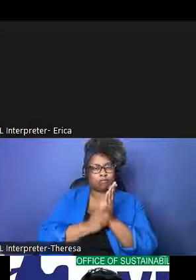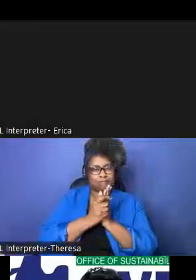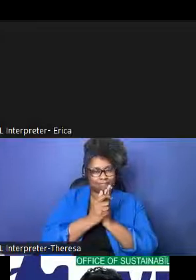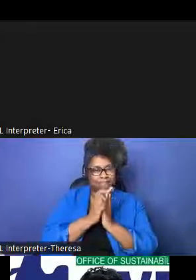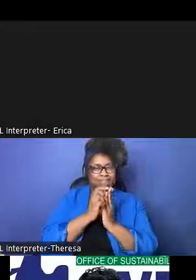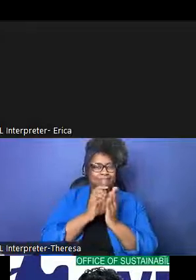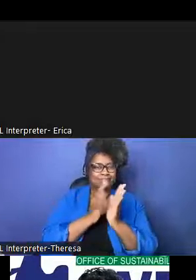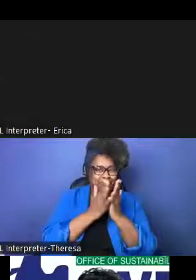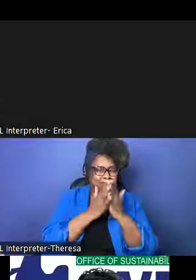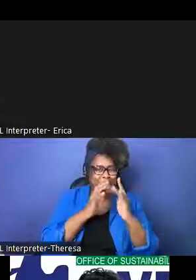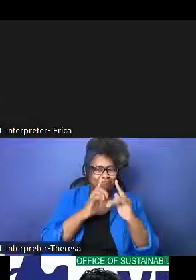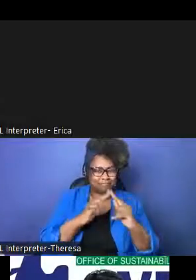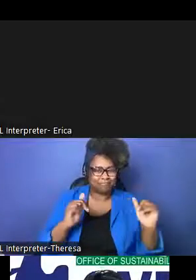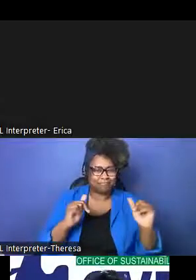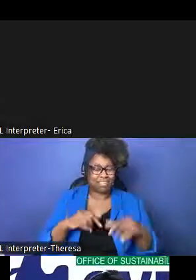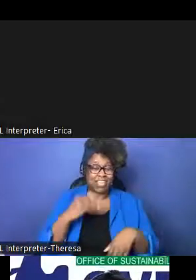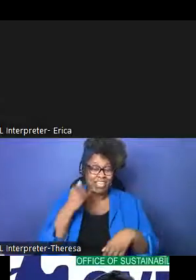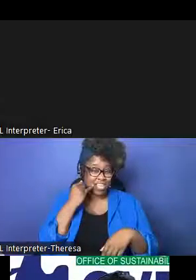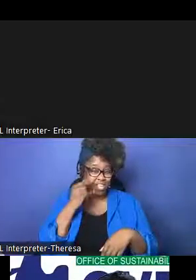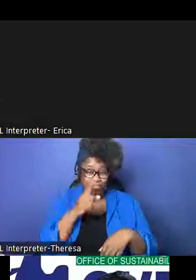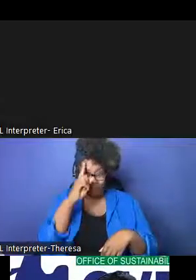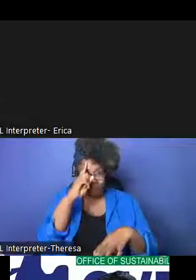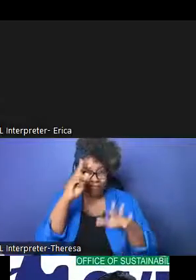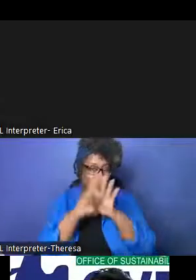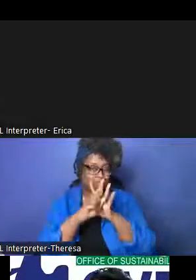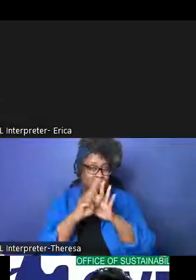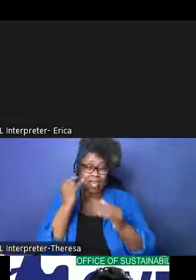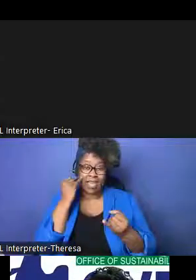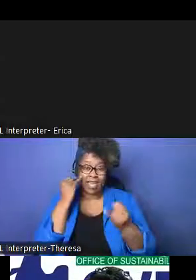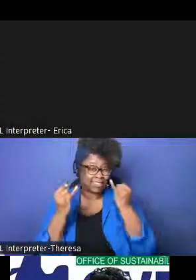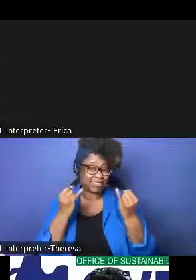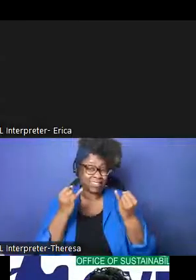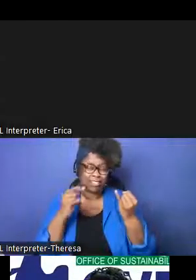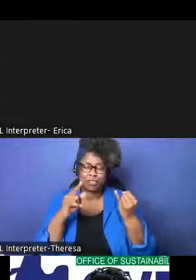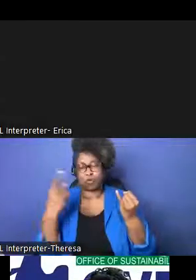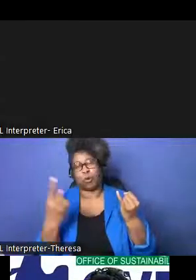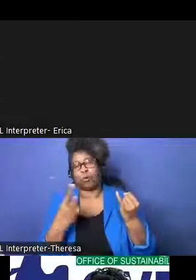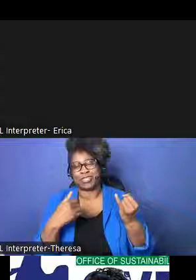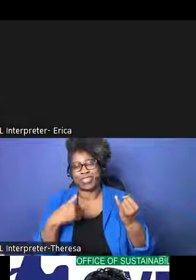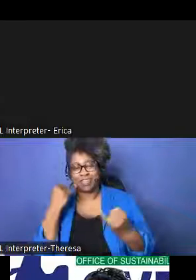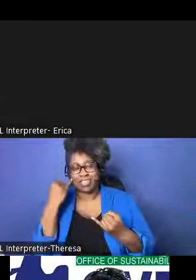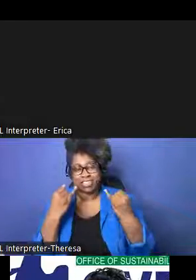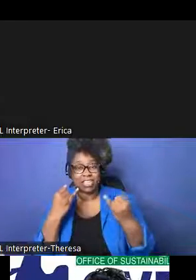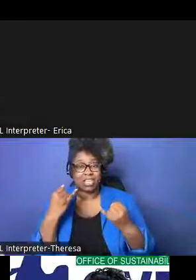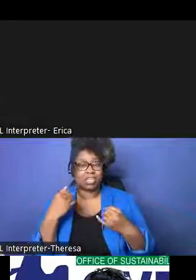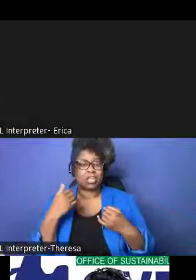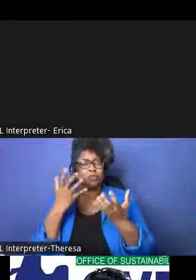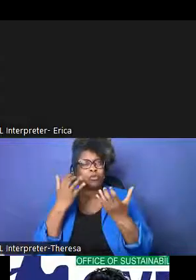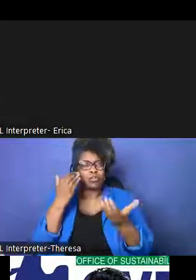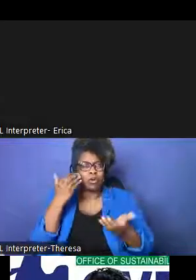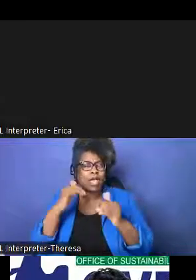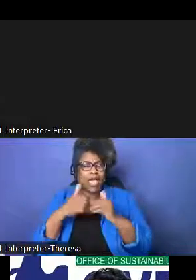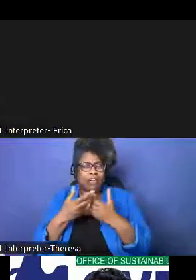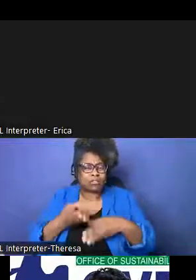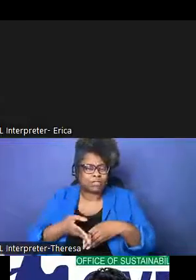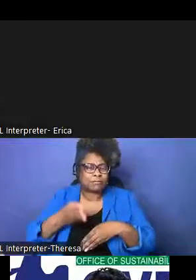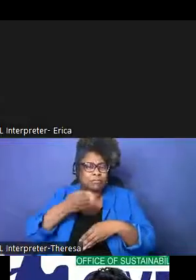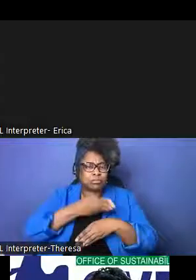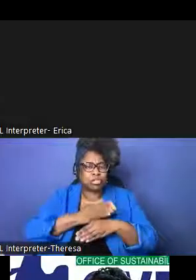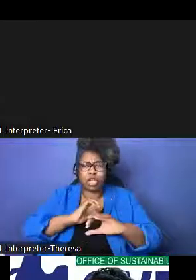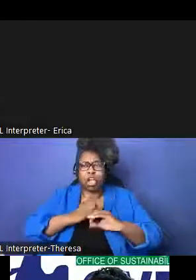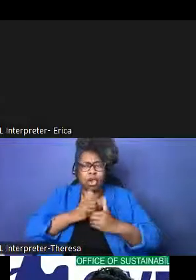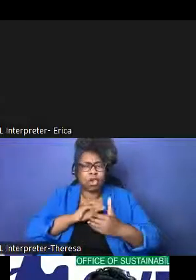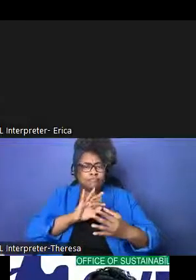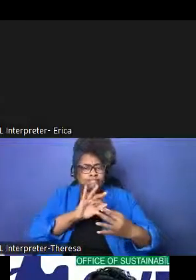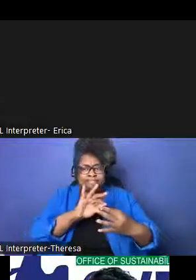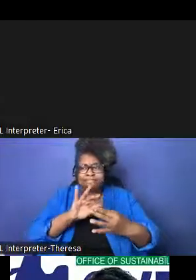ideas, and you always will, and I'm so grateful for ways that we can improve or increase the ways in which we are engaging and the way in which this